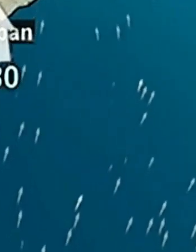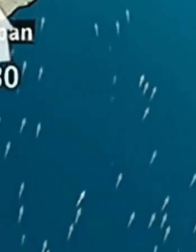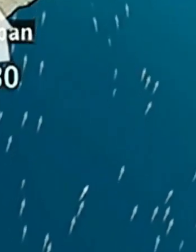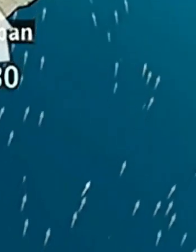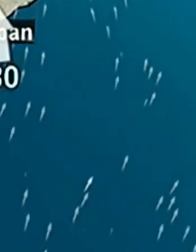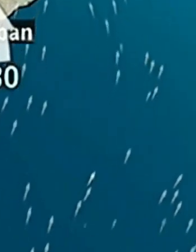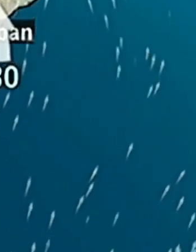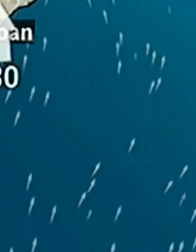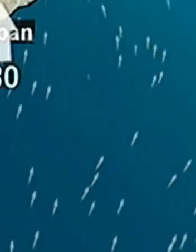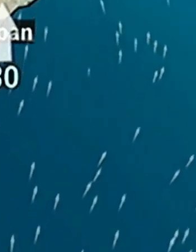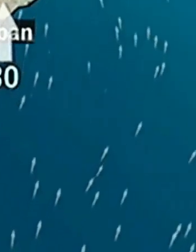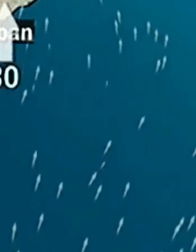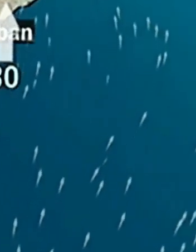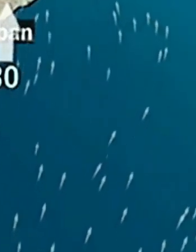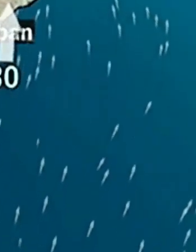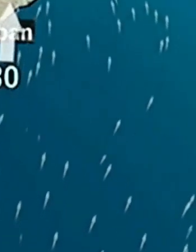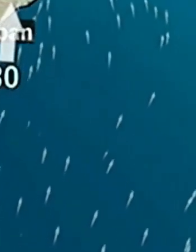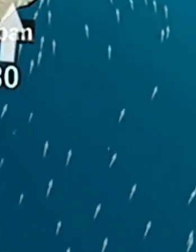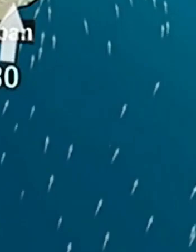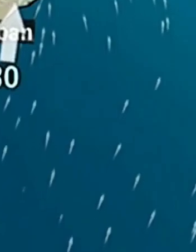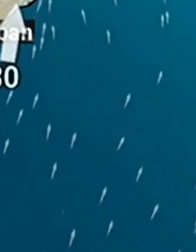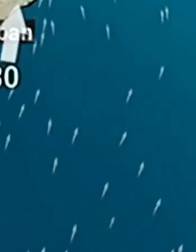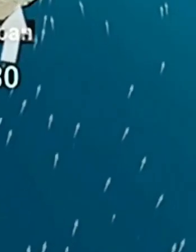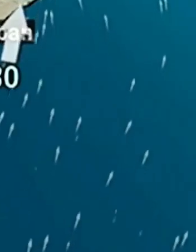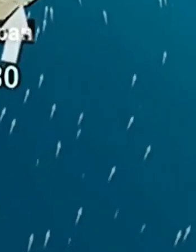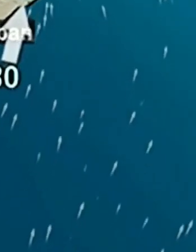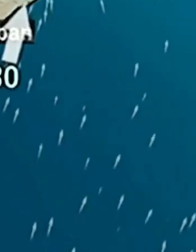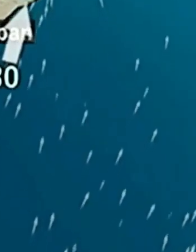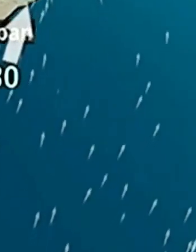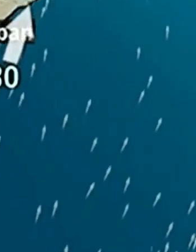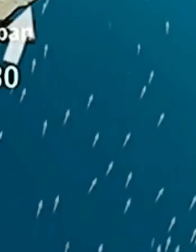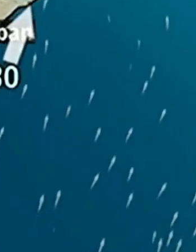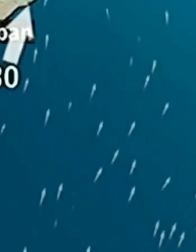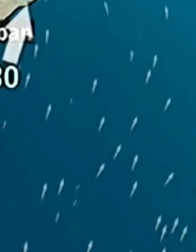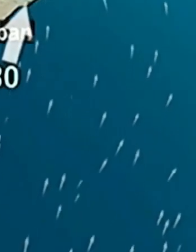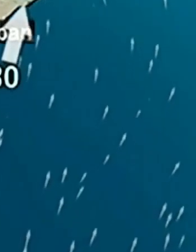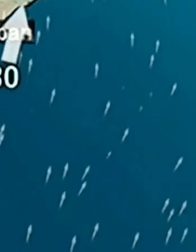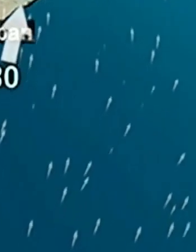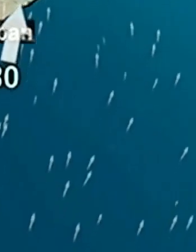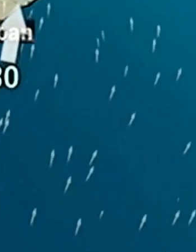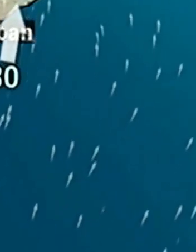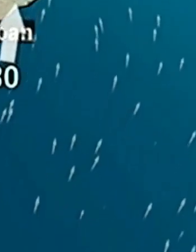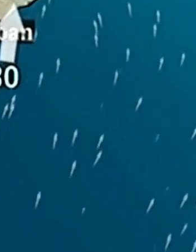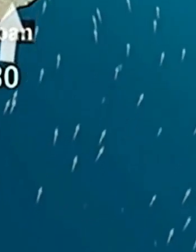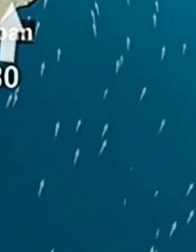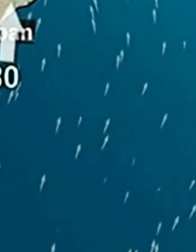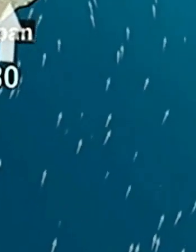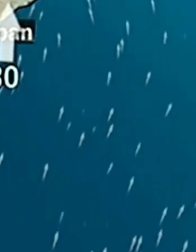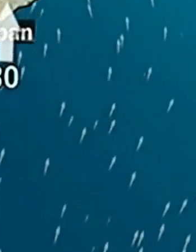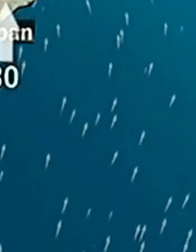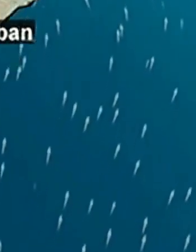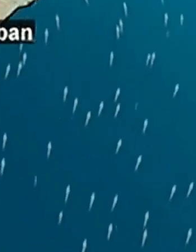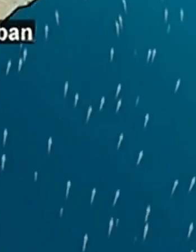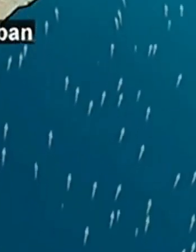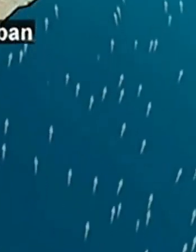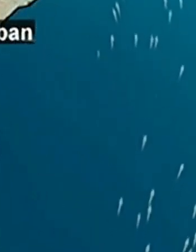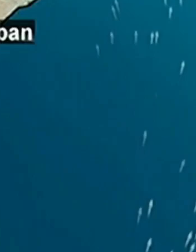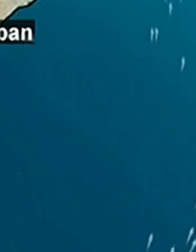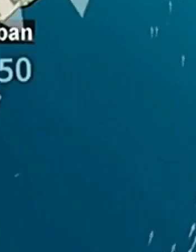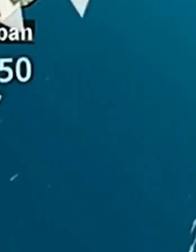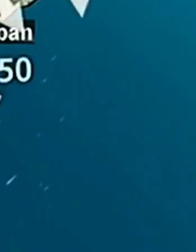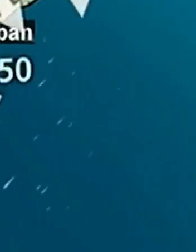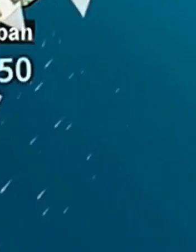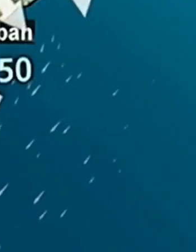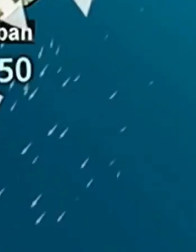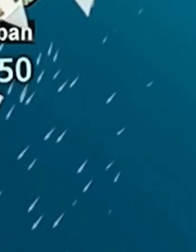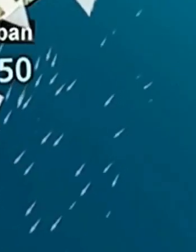bela ka borobo dikela ba ka pa ga botse na fela ka dikarolong tse wa ka tsana lo ka botsebega ba tlile tsa botso ba re le mosha botso re go tla tshutla mo mata ka dikarolong